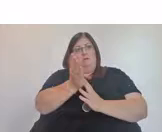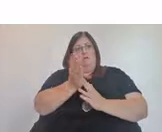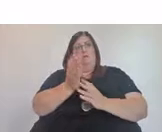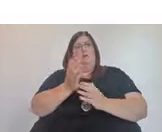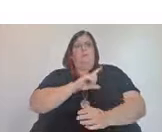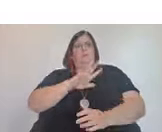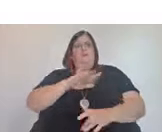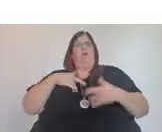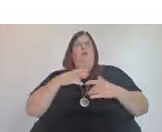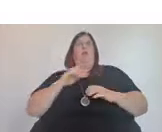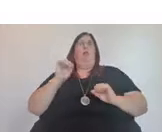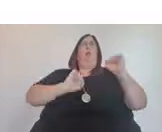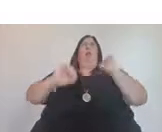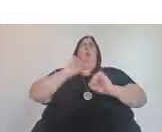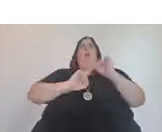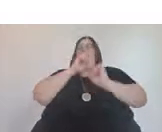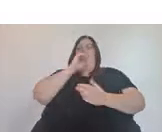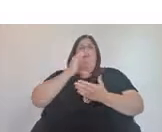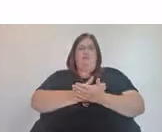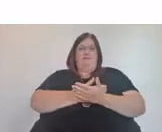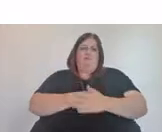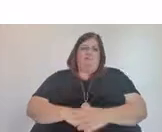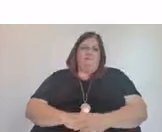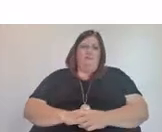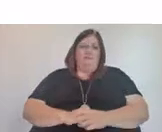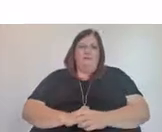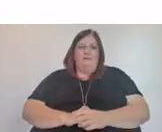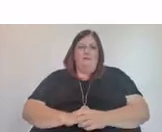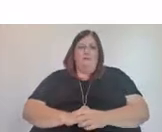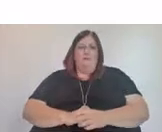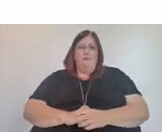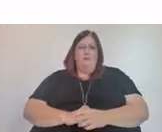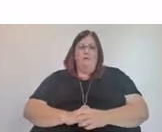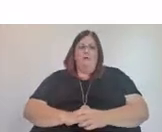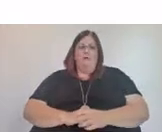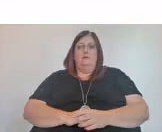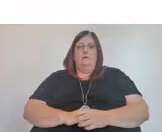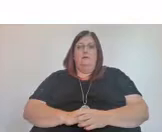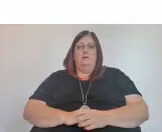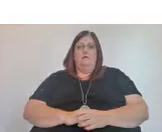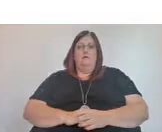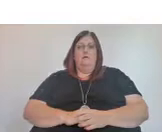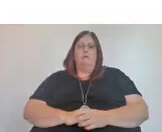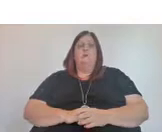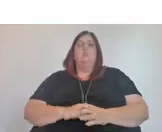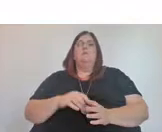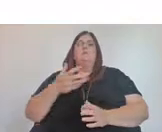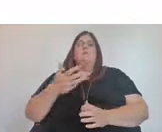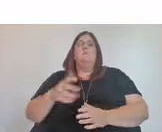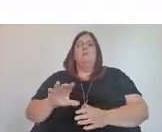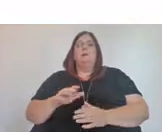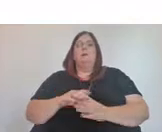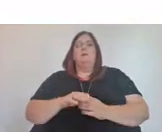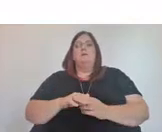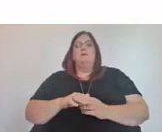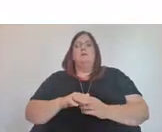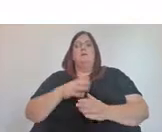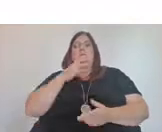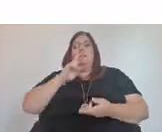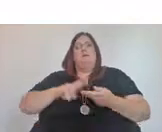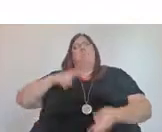so during the pandemic, people with long-term conditions, people who are outstanding health checks and reviews. So there's been a big surge